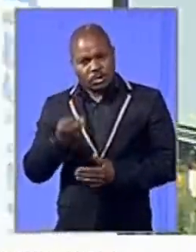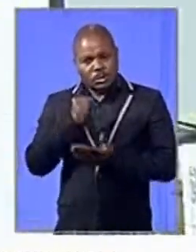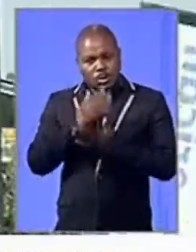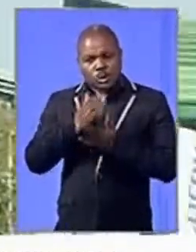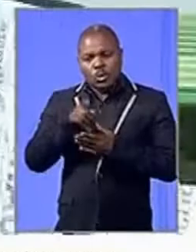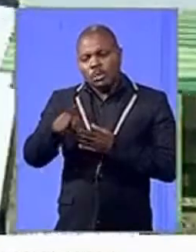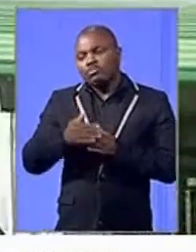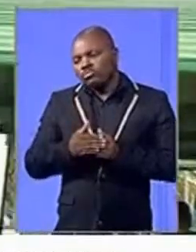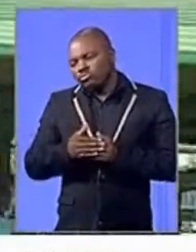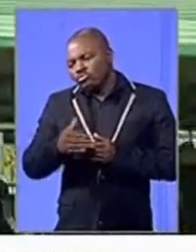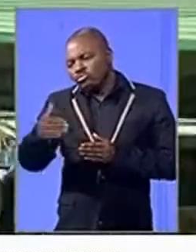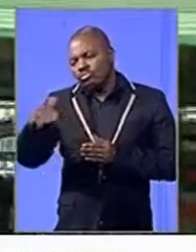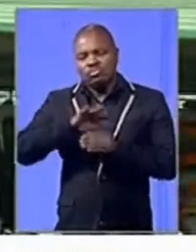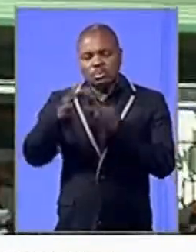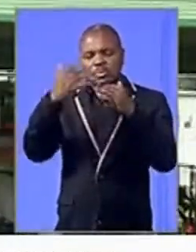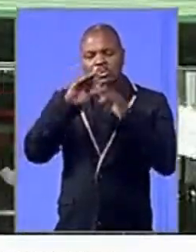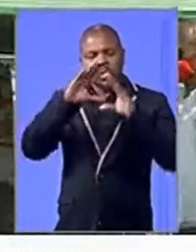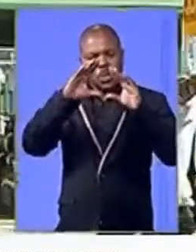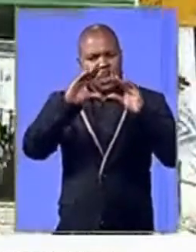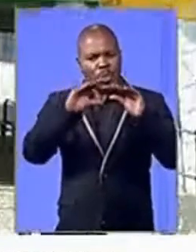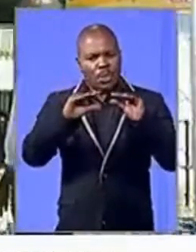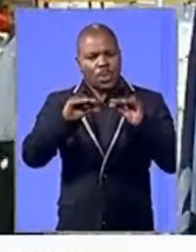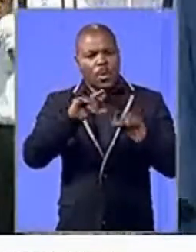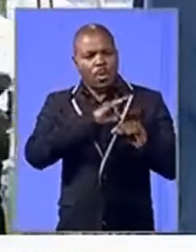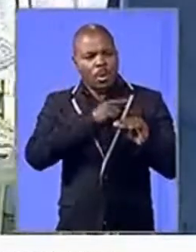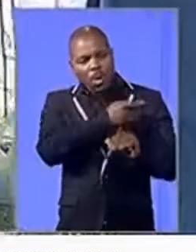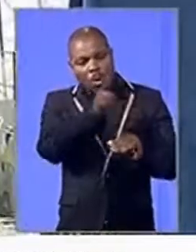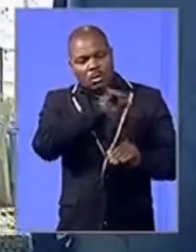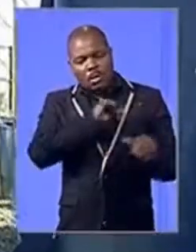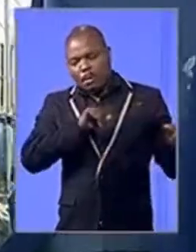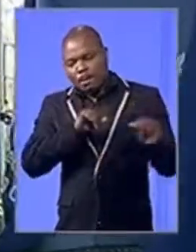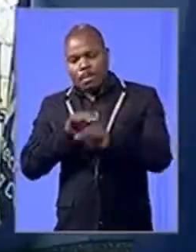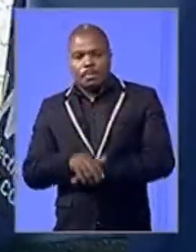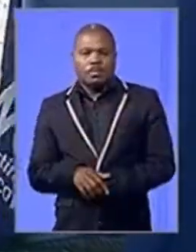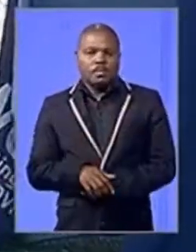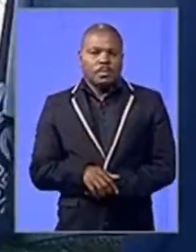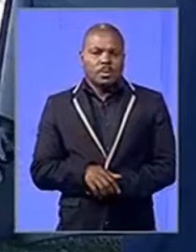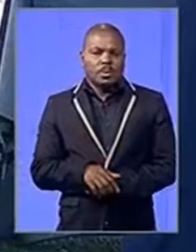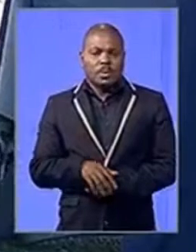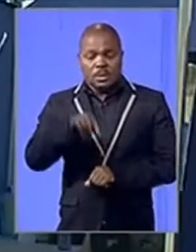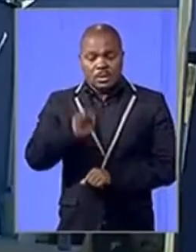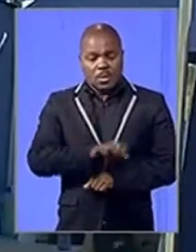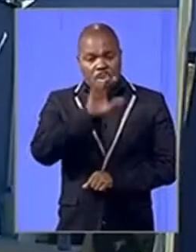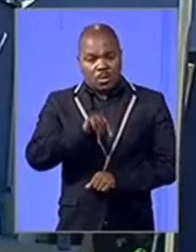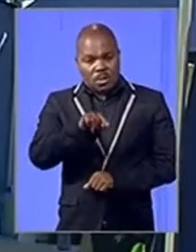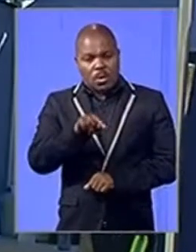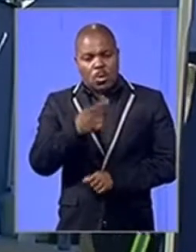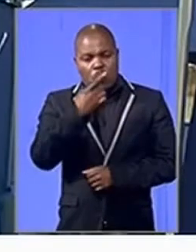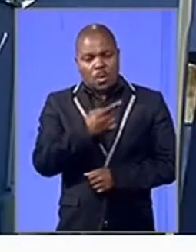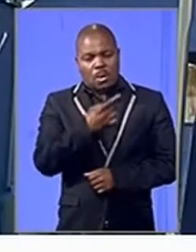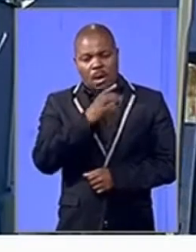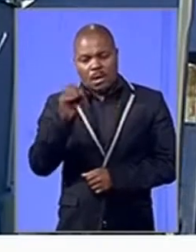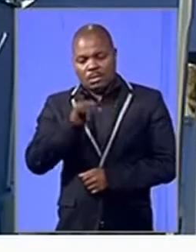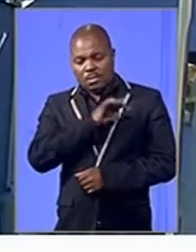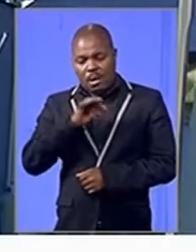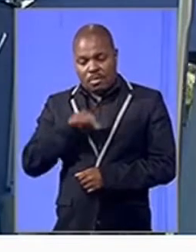ditshwaetso molemong wa hore basebeletsi bohle ba kgutlele mesebetsing ya bona. We've lost, just in South Africa alone, close to 100 employees